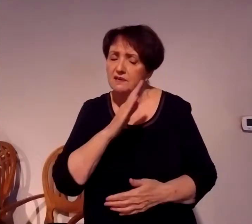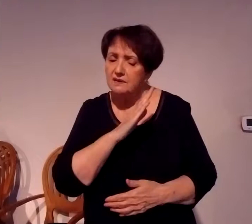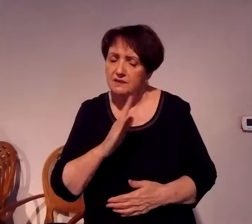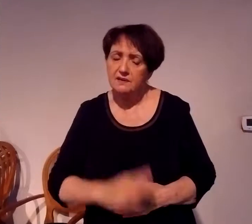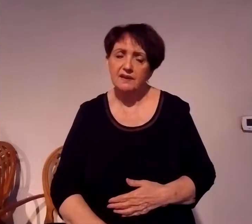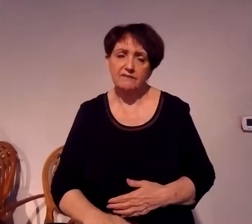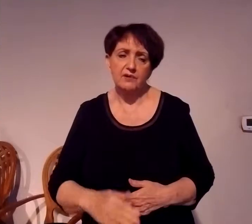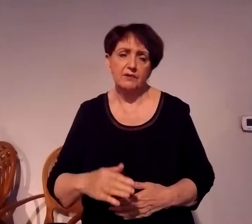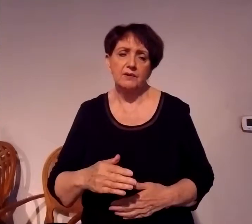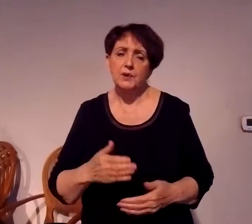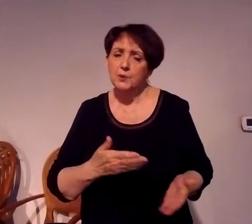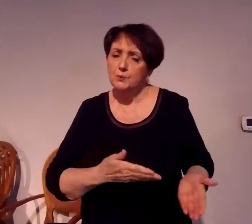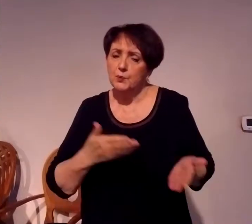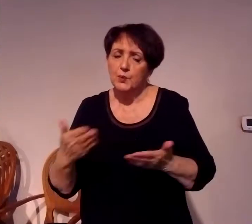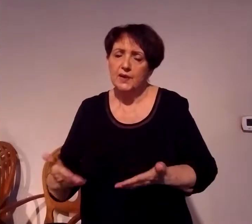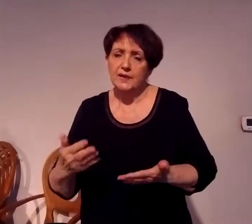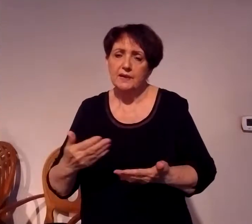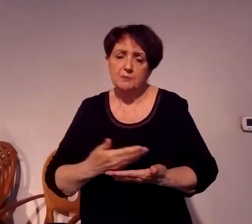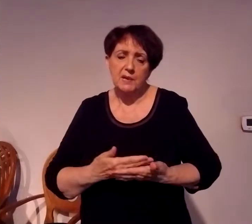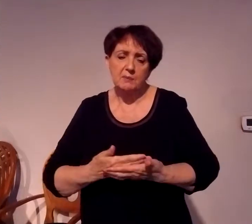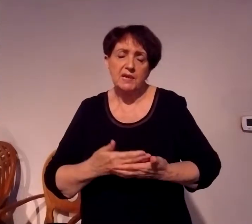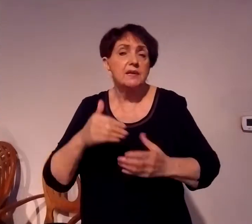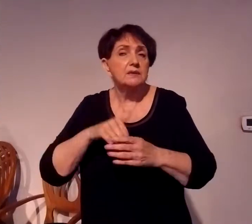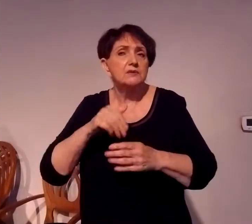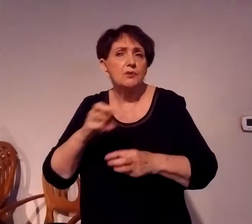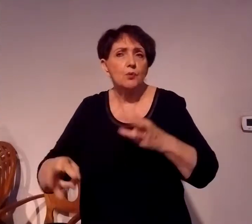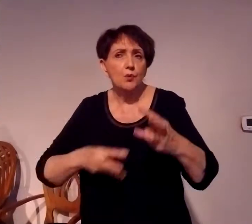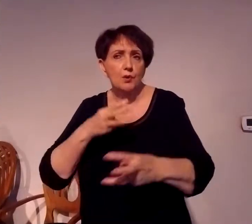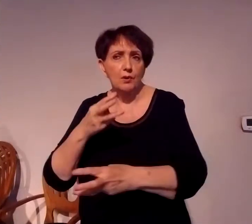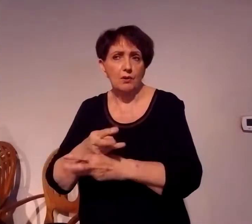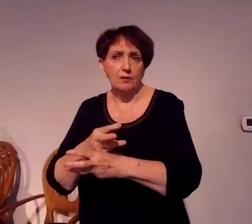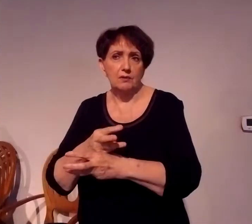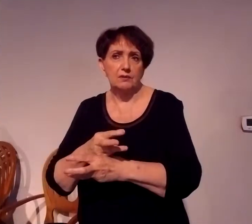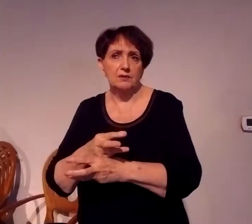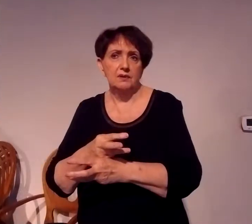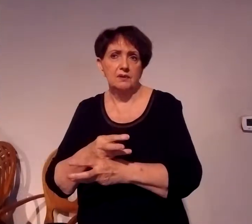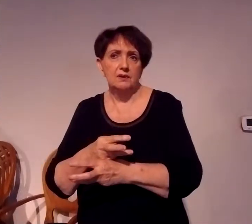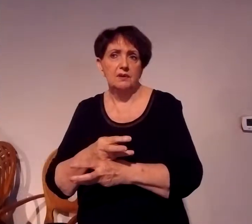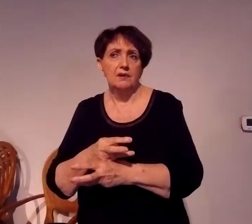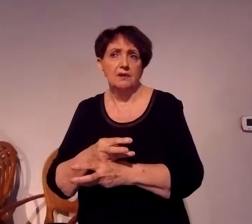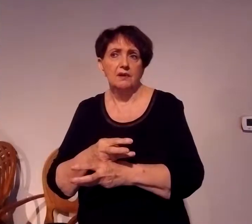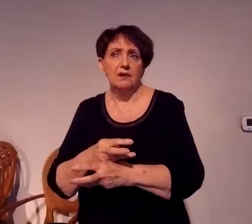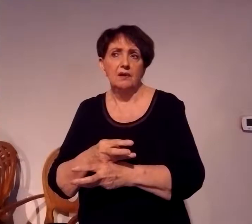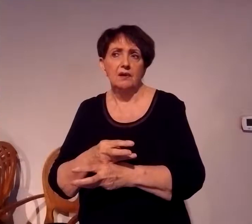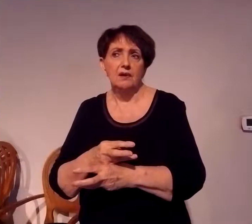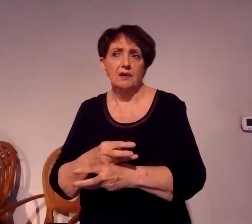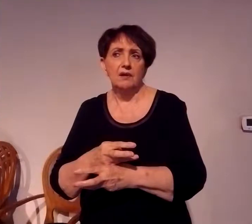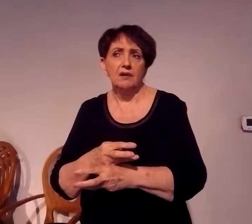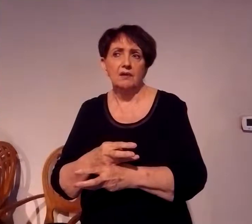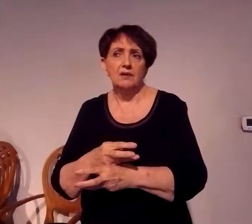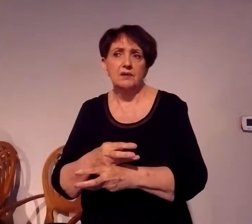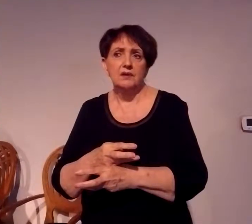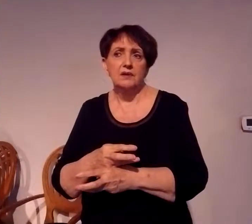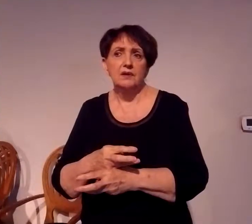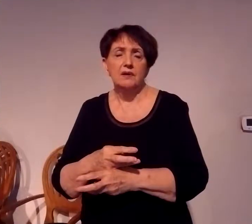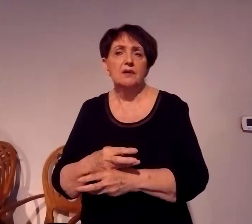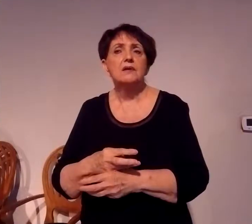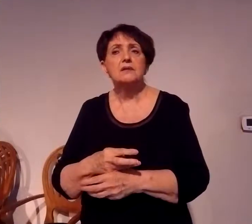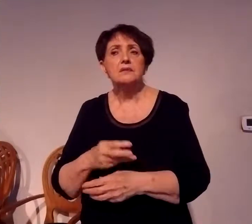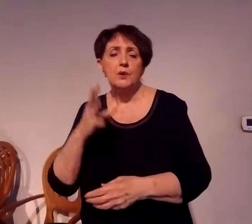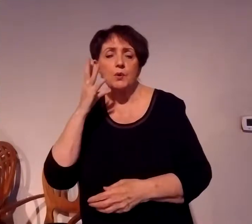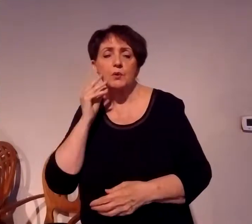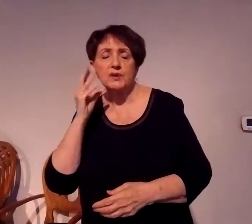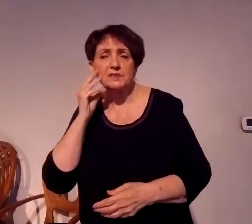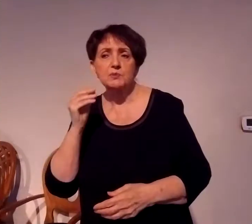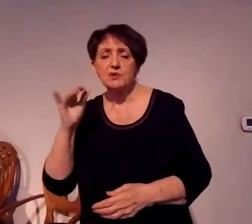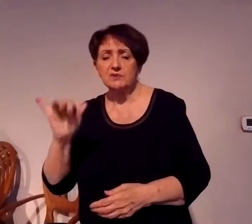never bring a child into the world in the form that we were experiencing it.